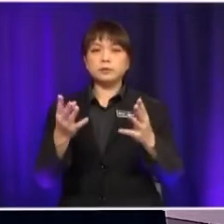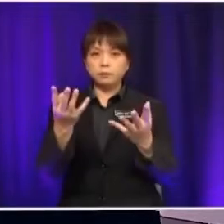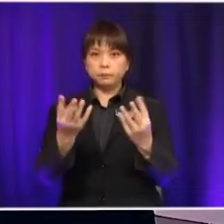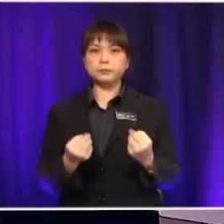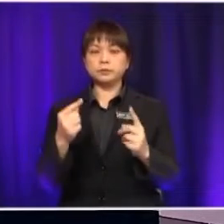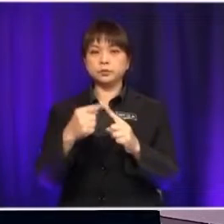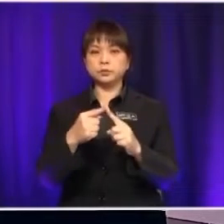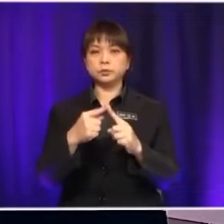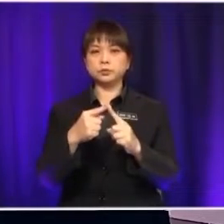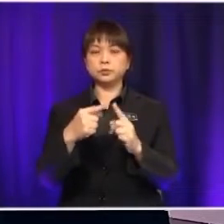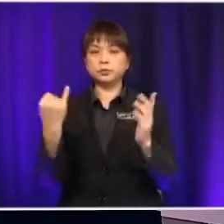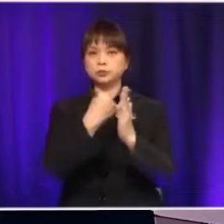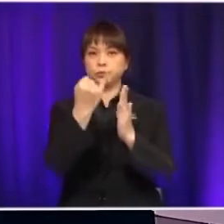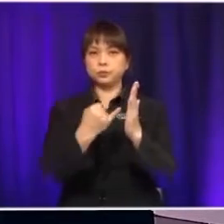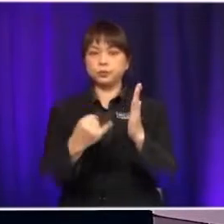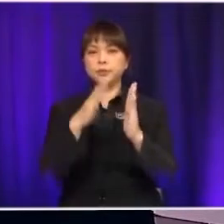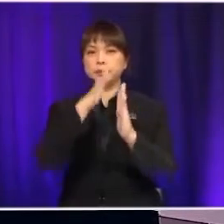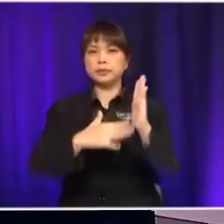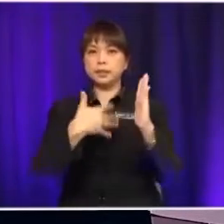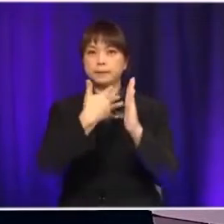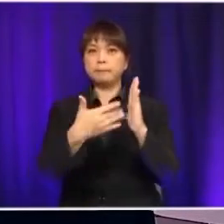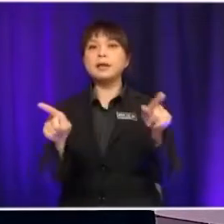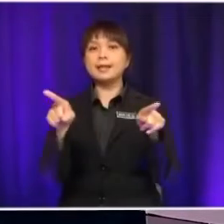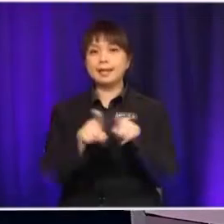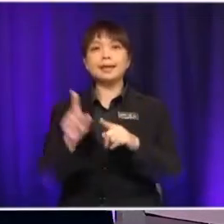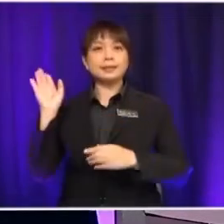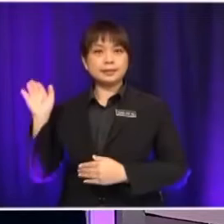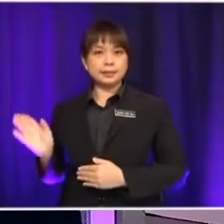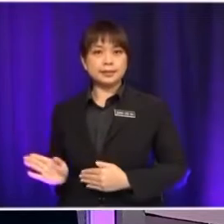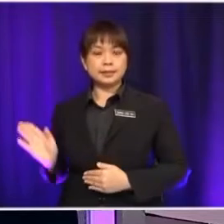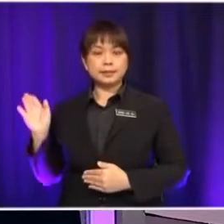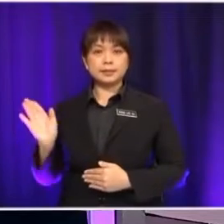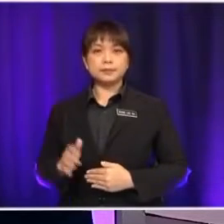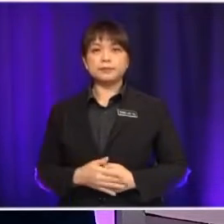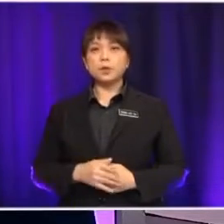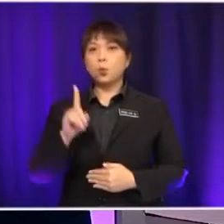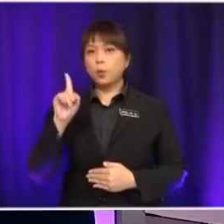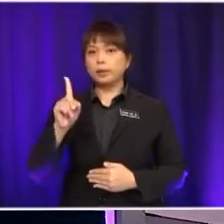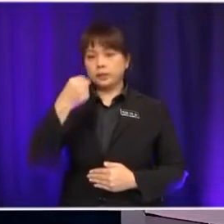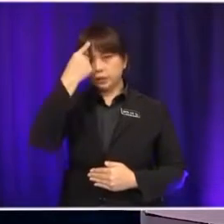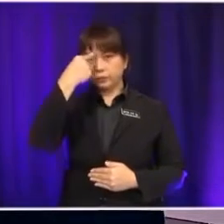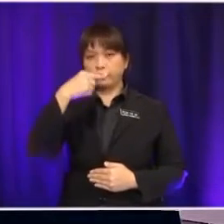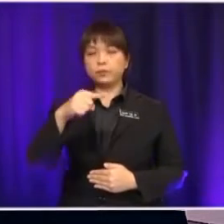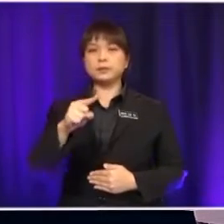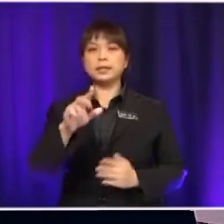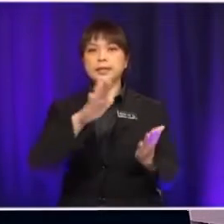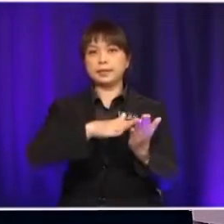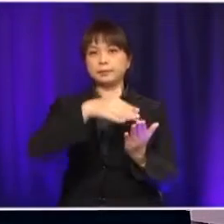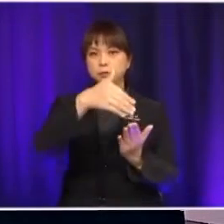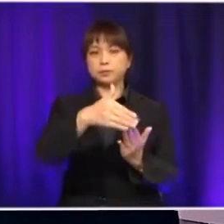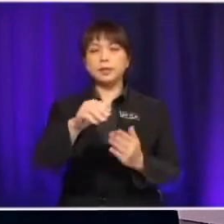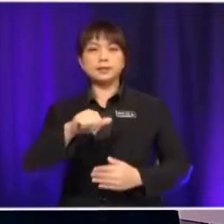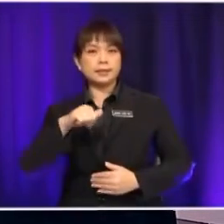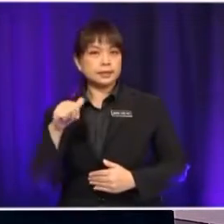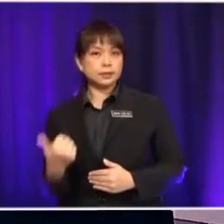Okay, you can see here, right? So I would like you to draw 2 columns here, all right? One is for the laptop, another one is for the